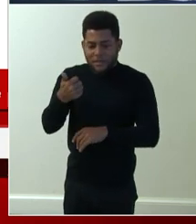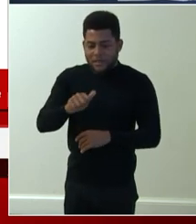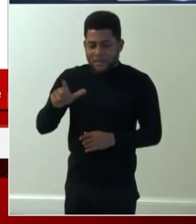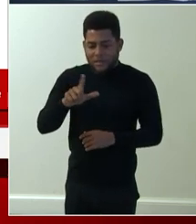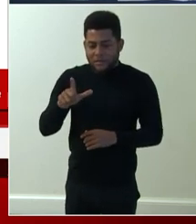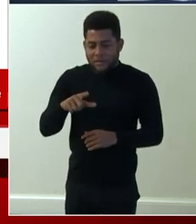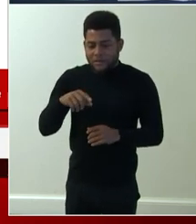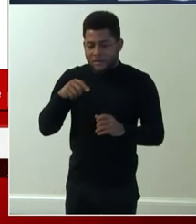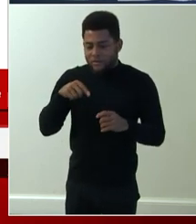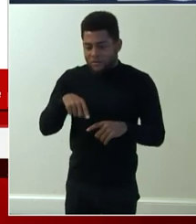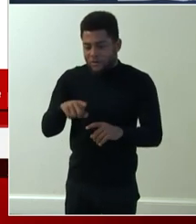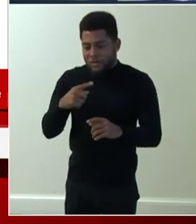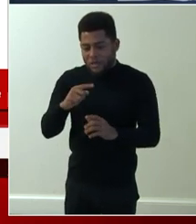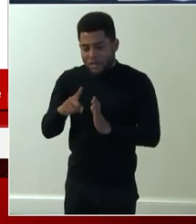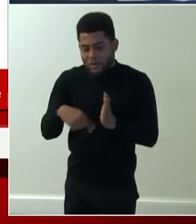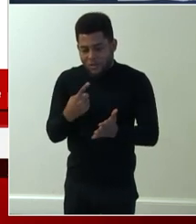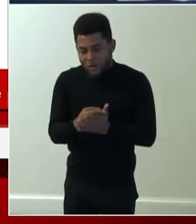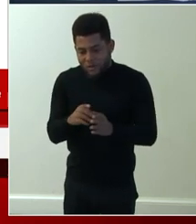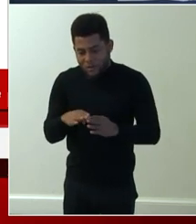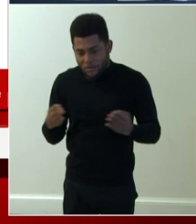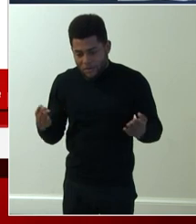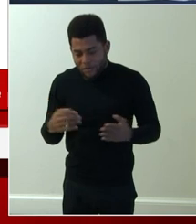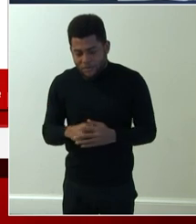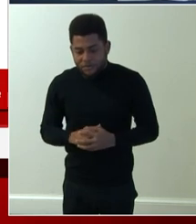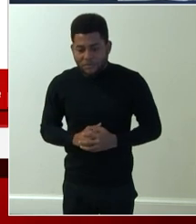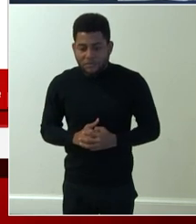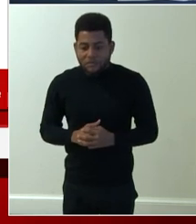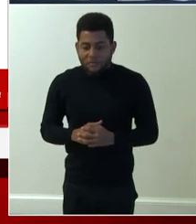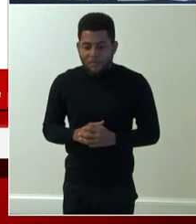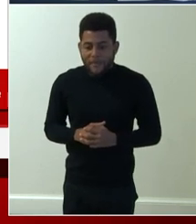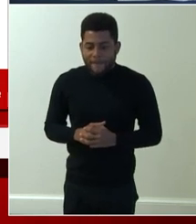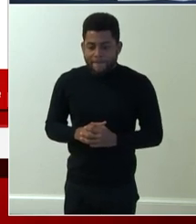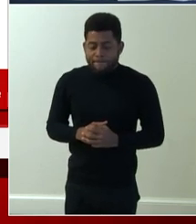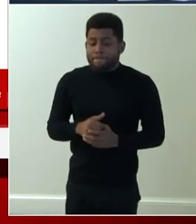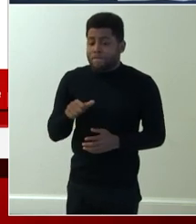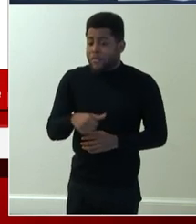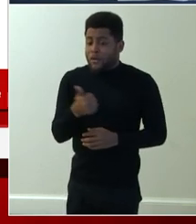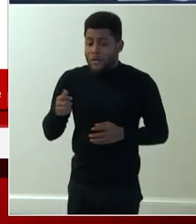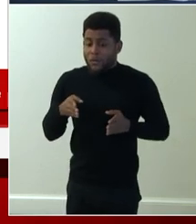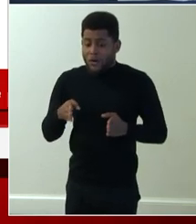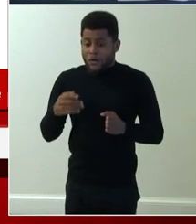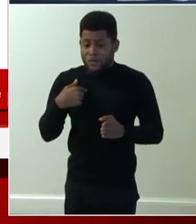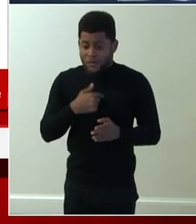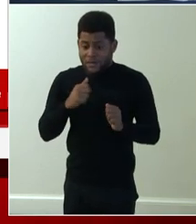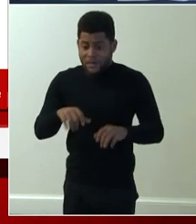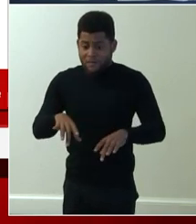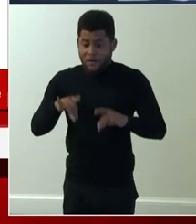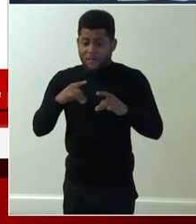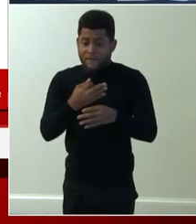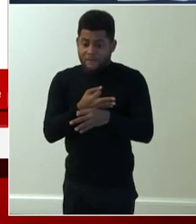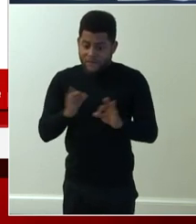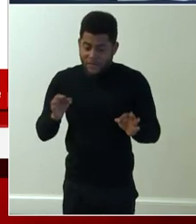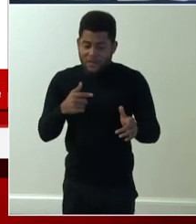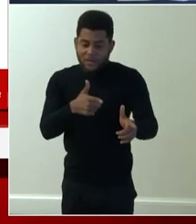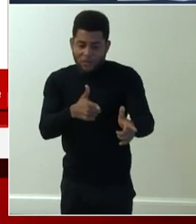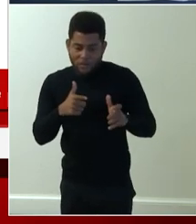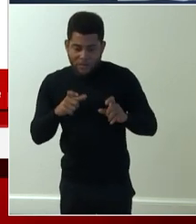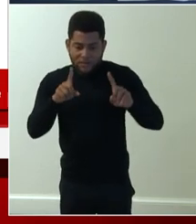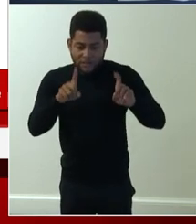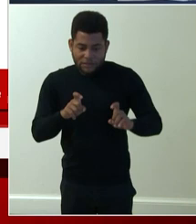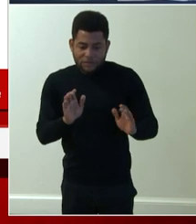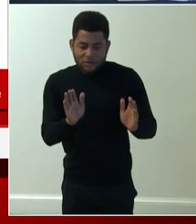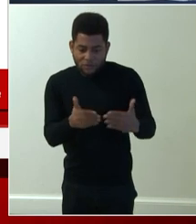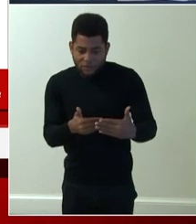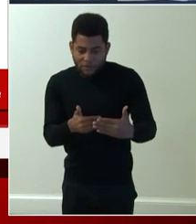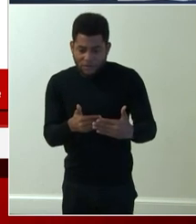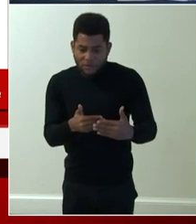DPR recreation centers. The third way to get tested is that you can pick up one of the free rapid antigen test kits at one of our Test Yourself